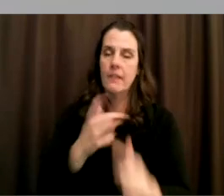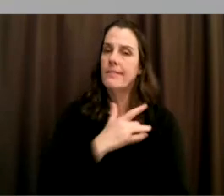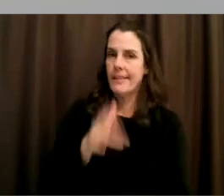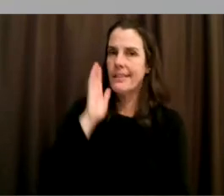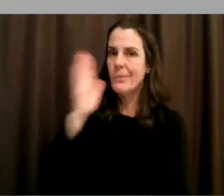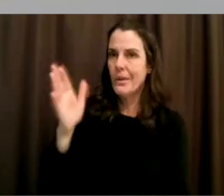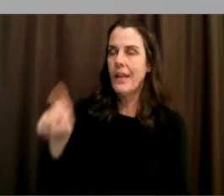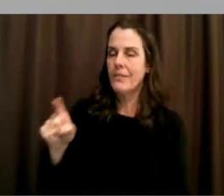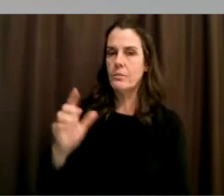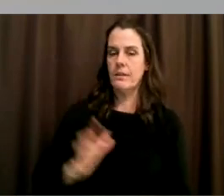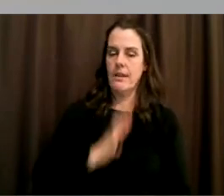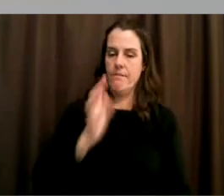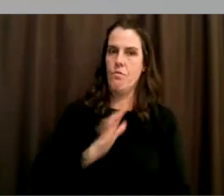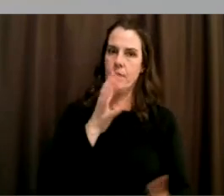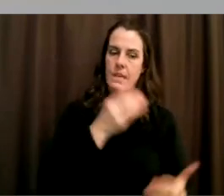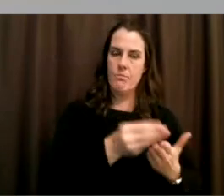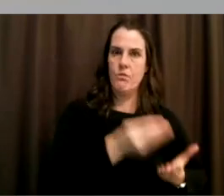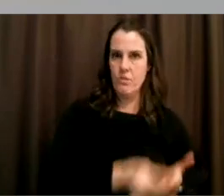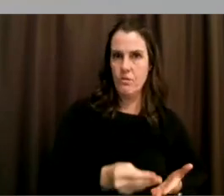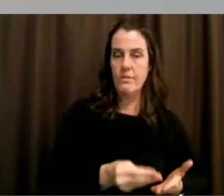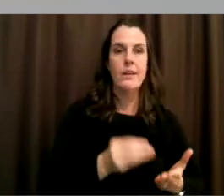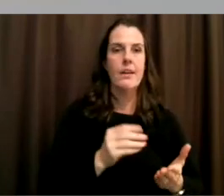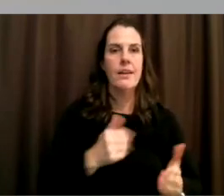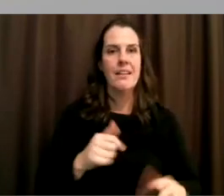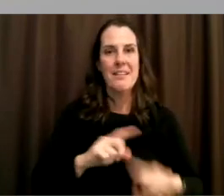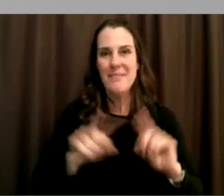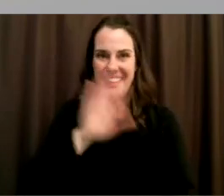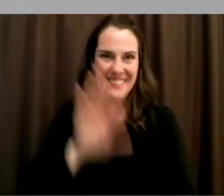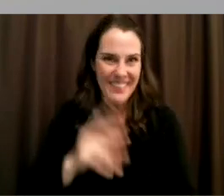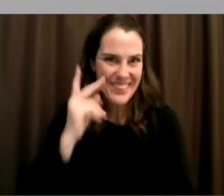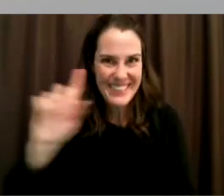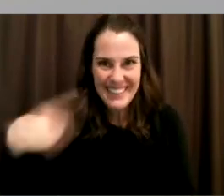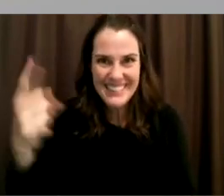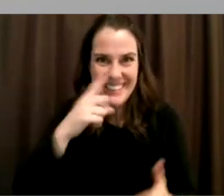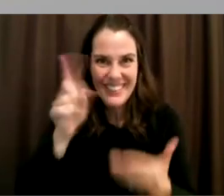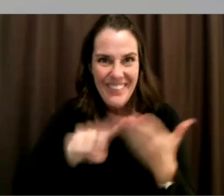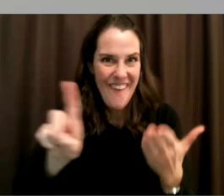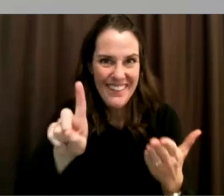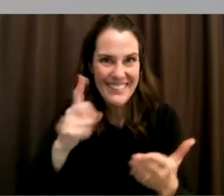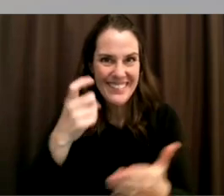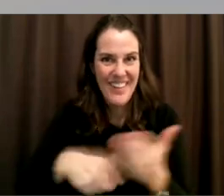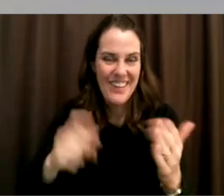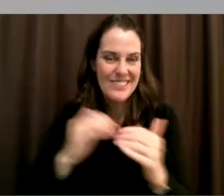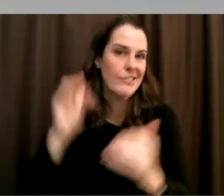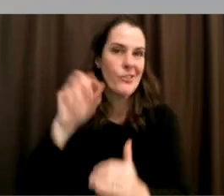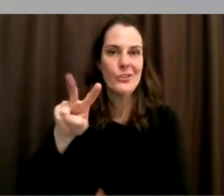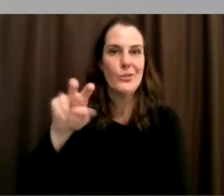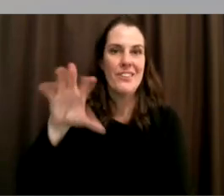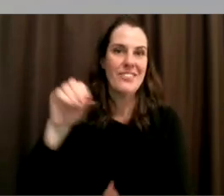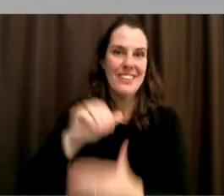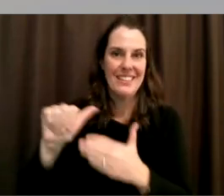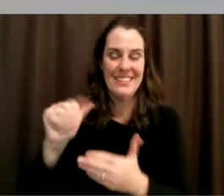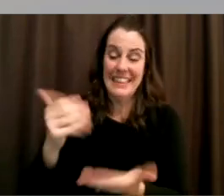be formally procured. But I've never seen a single audit cost that much. Unless you're a really, really